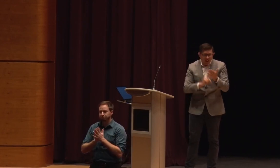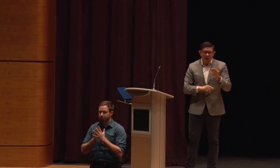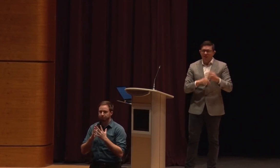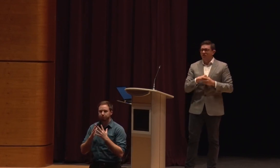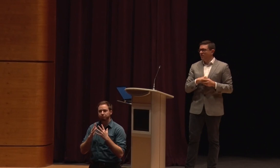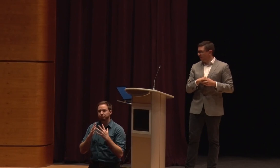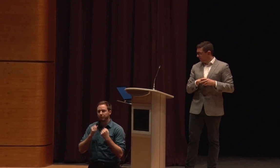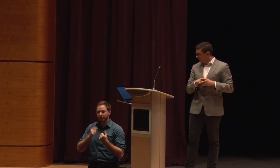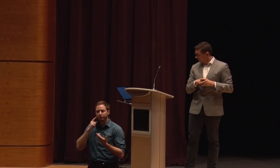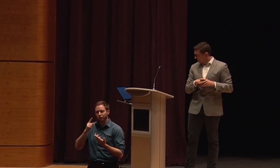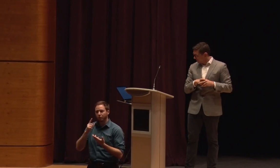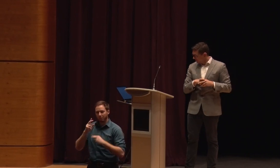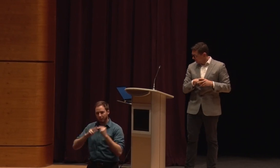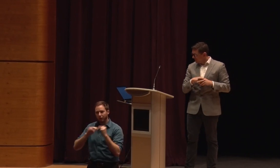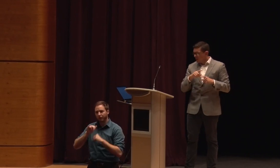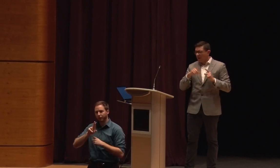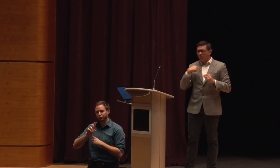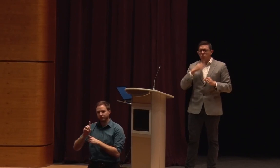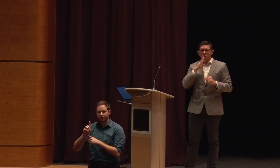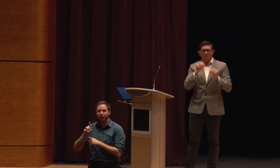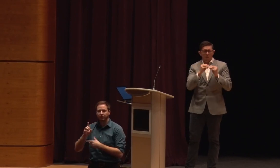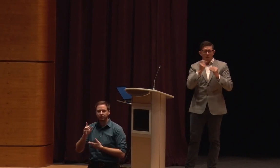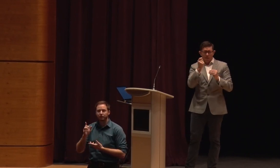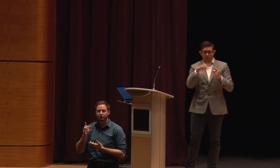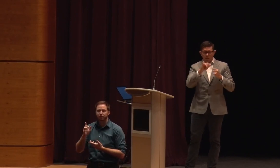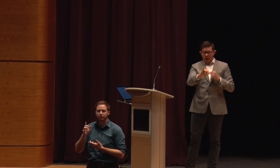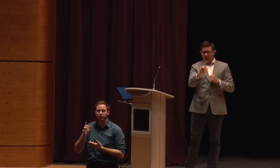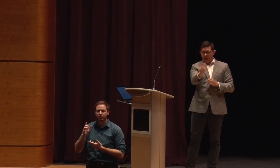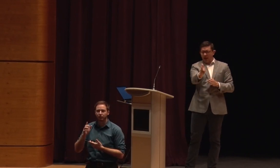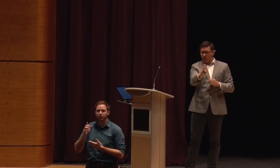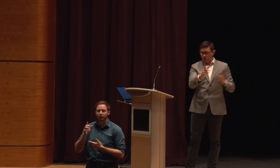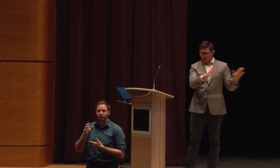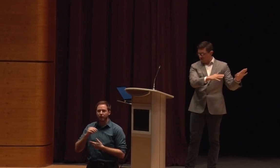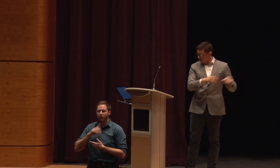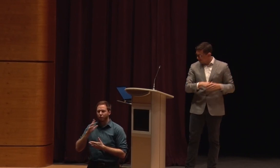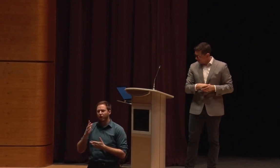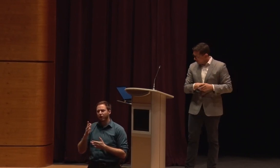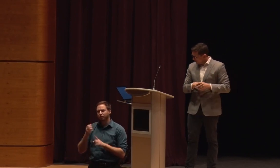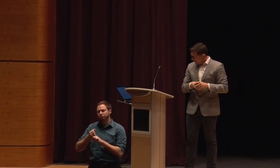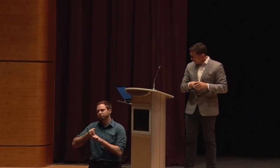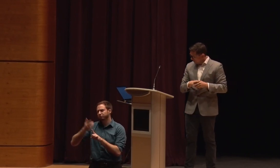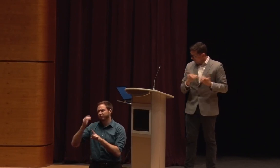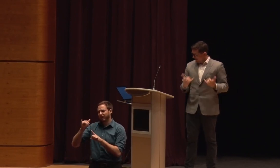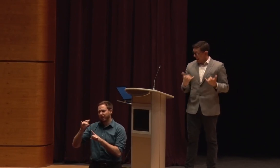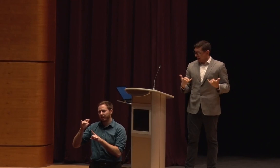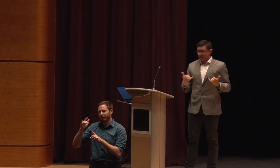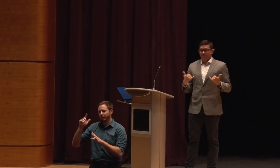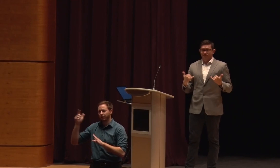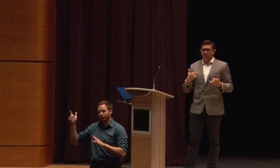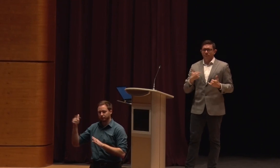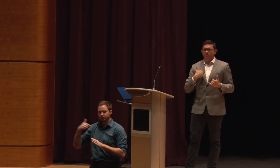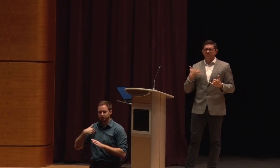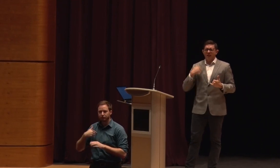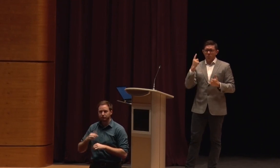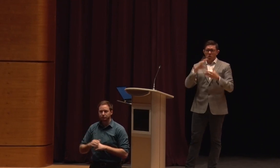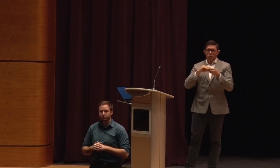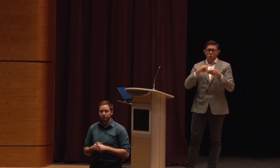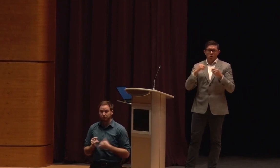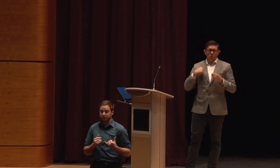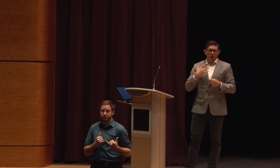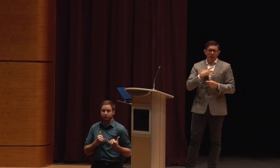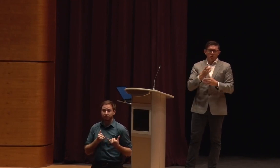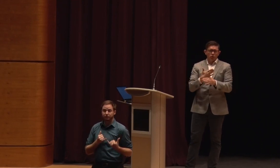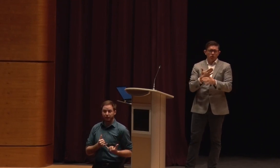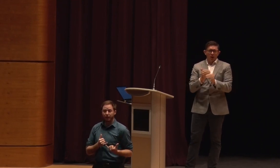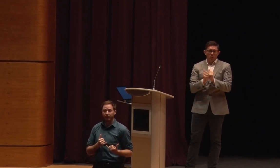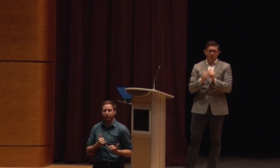accessibility, universal design, and I'm going to talk a little bit more about that in a moment. But today